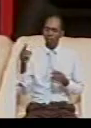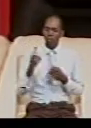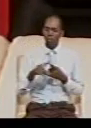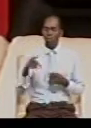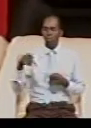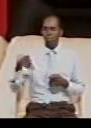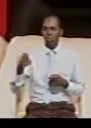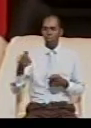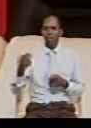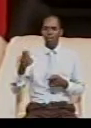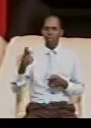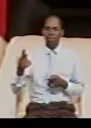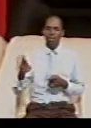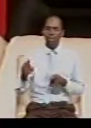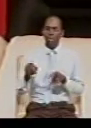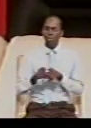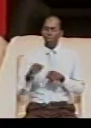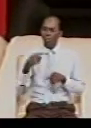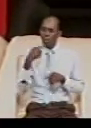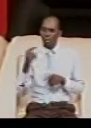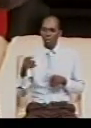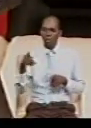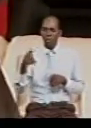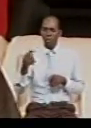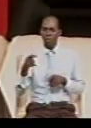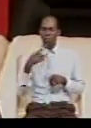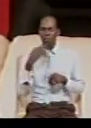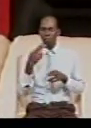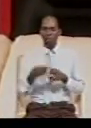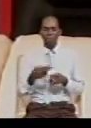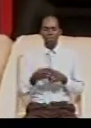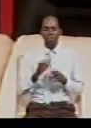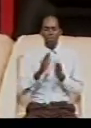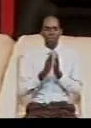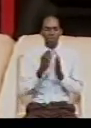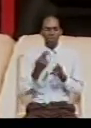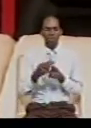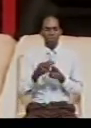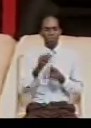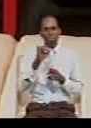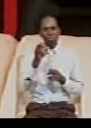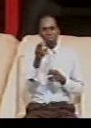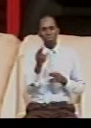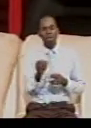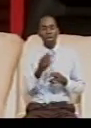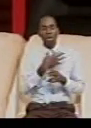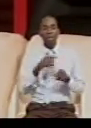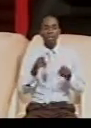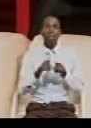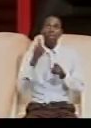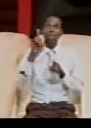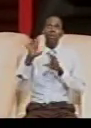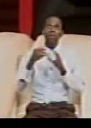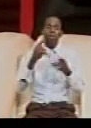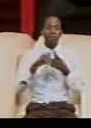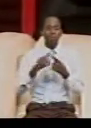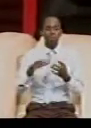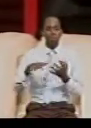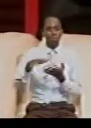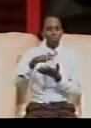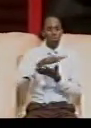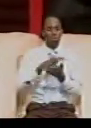Peter, he said to John. As he said to the believers of those days, he speaks to